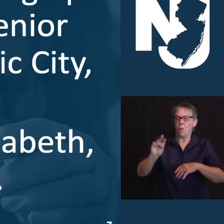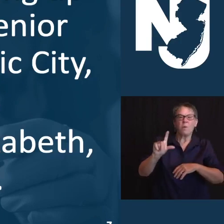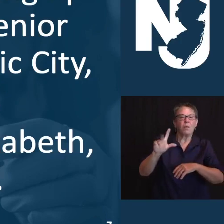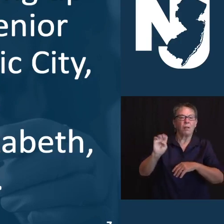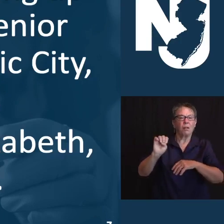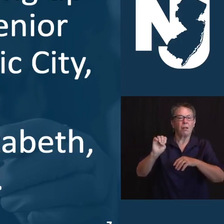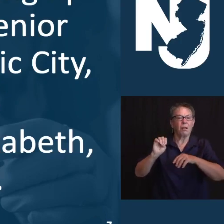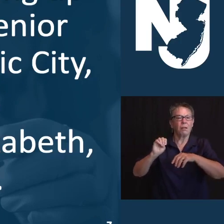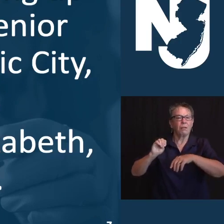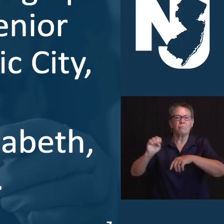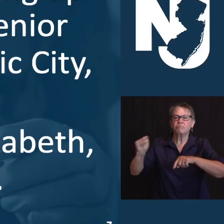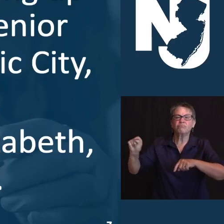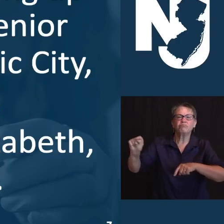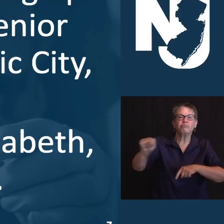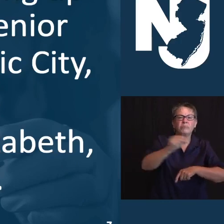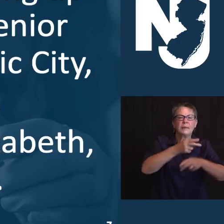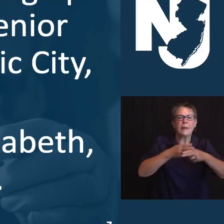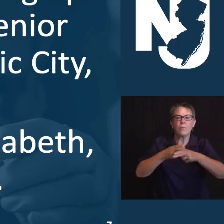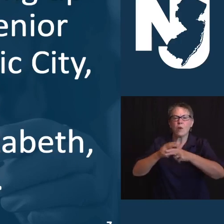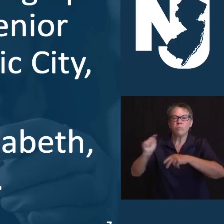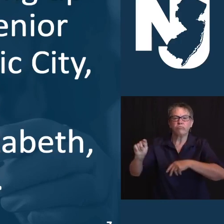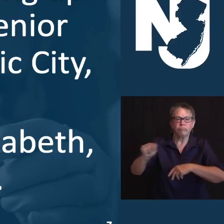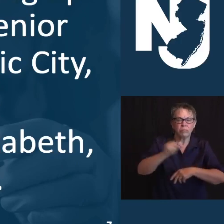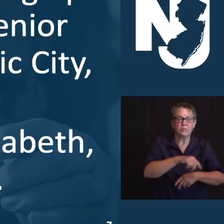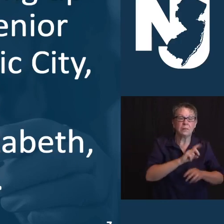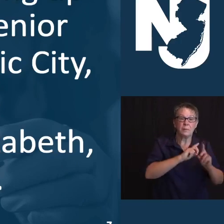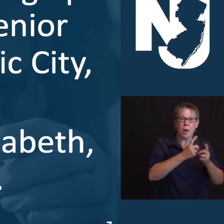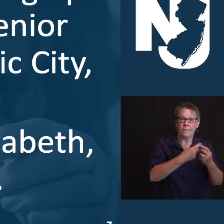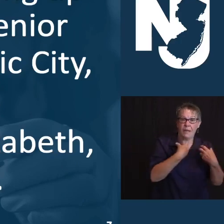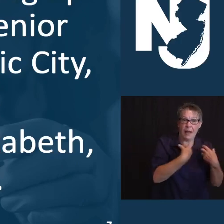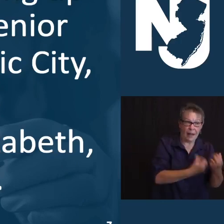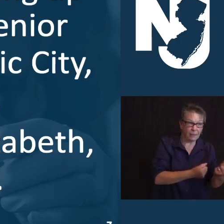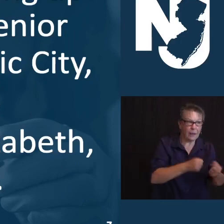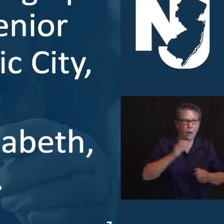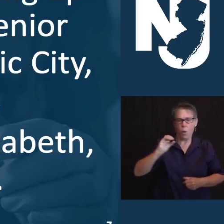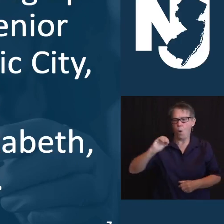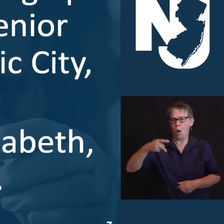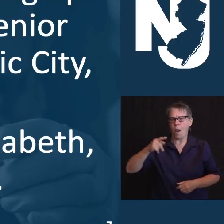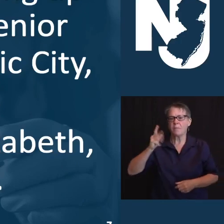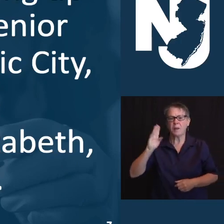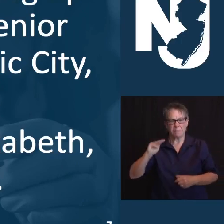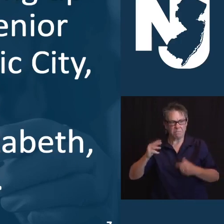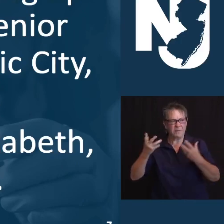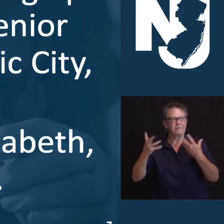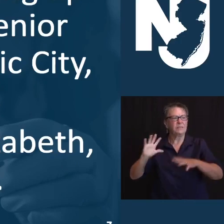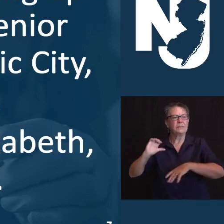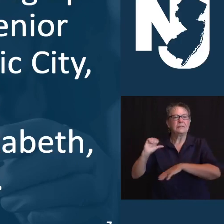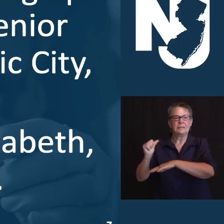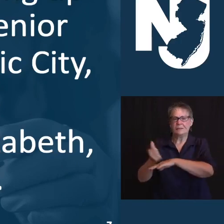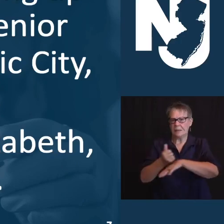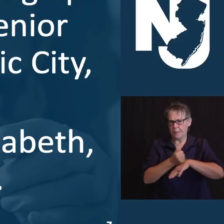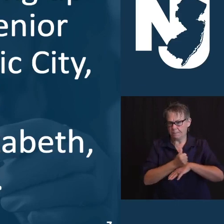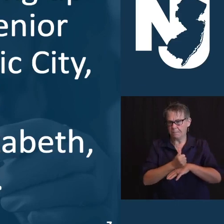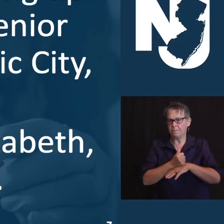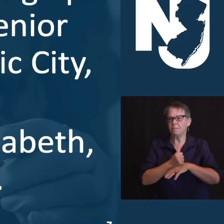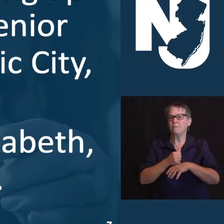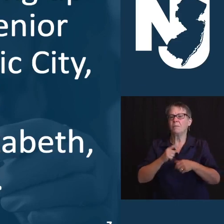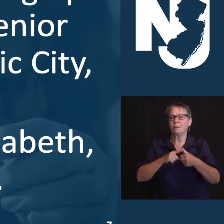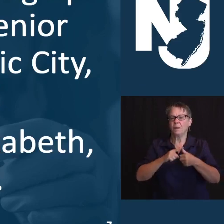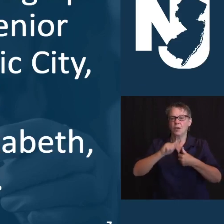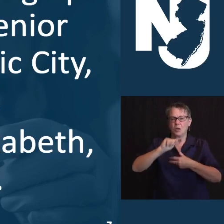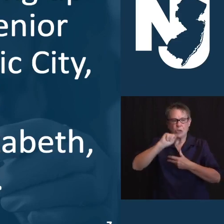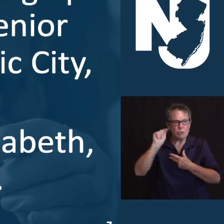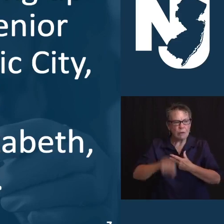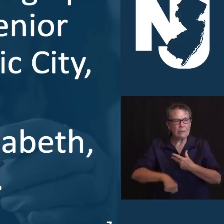has begun in Trenton, and other sites will be opened in both Atlantic City and Camden for residents in those facilities